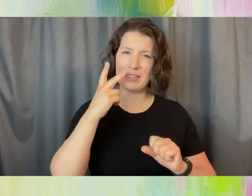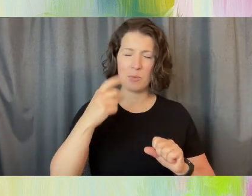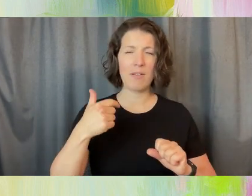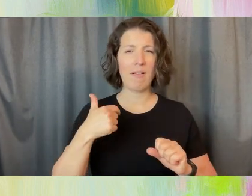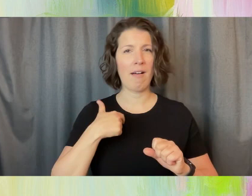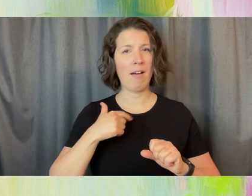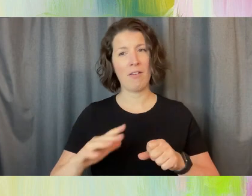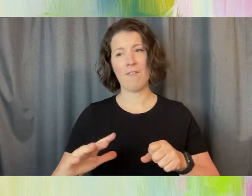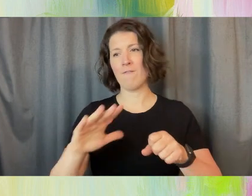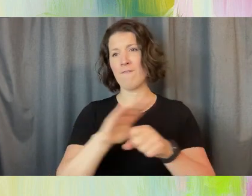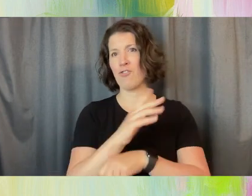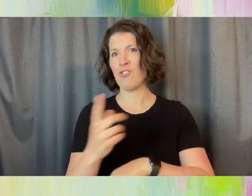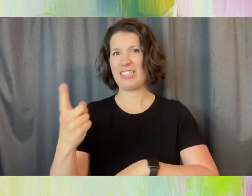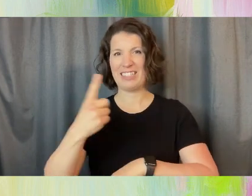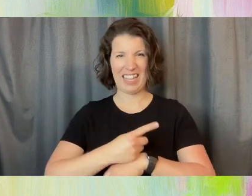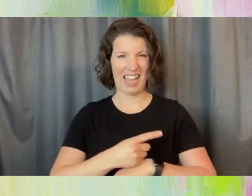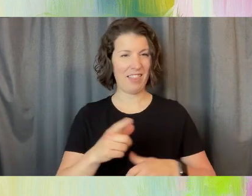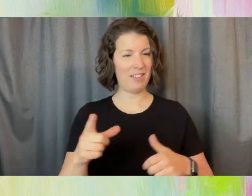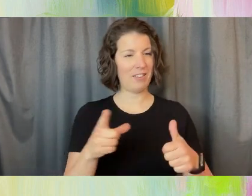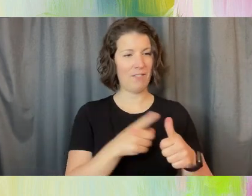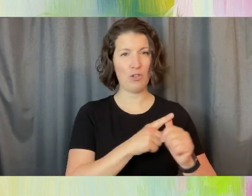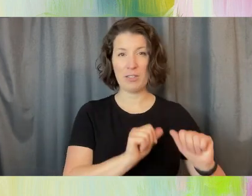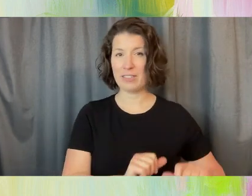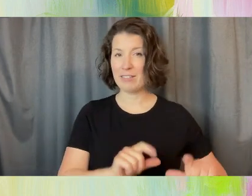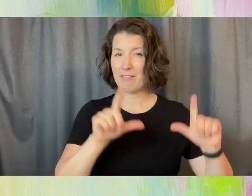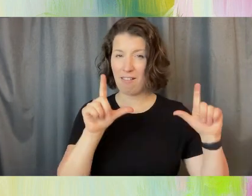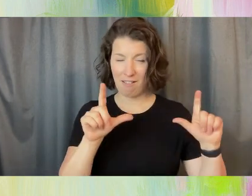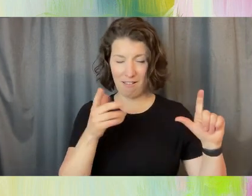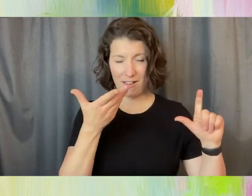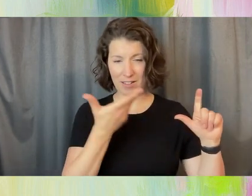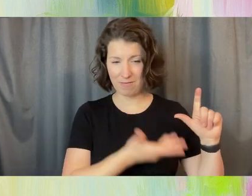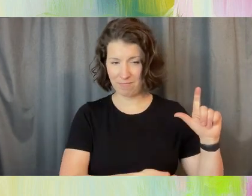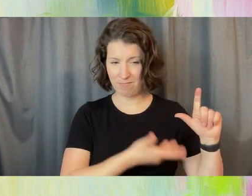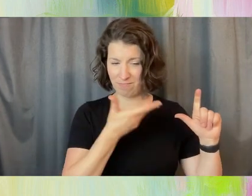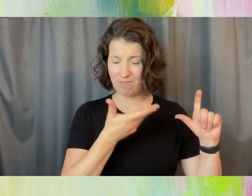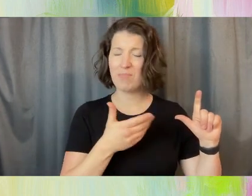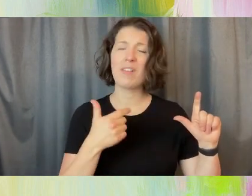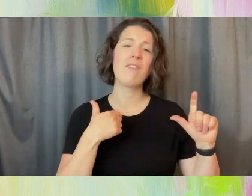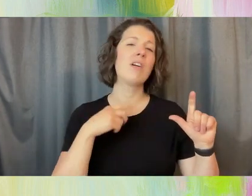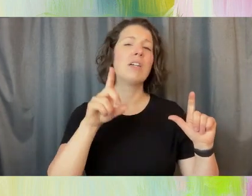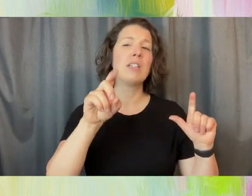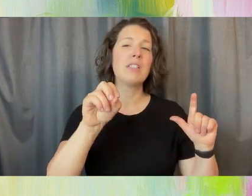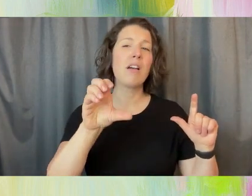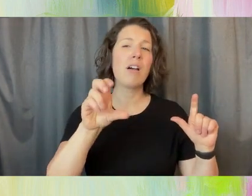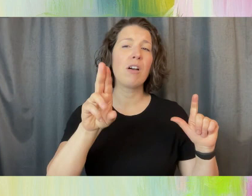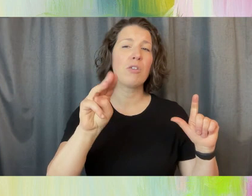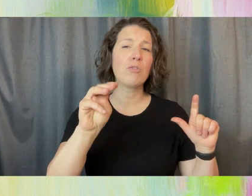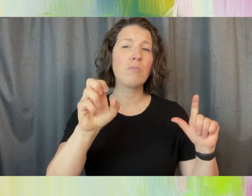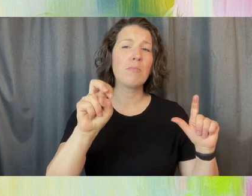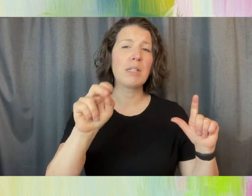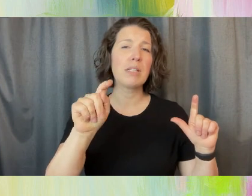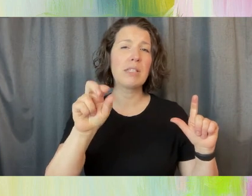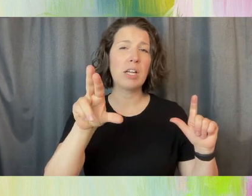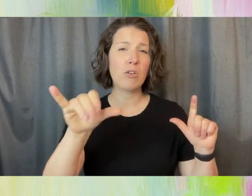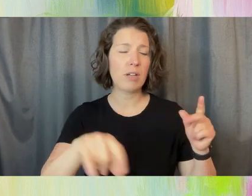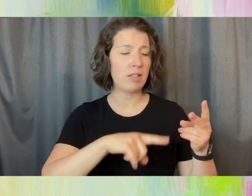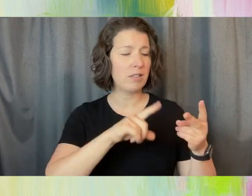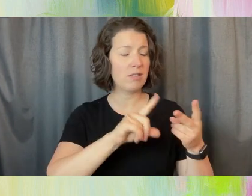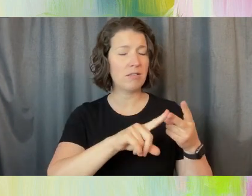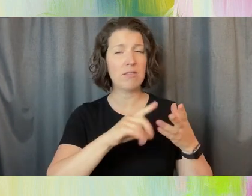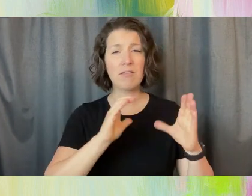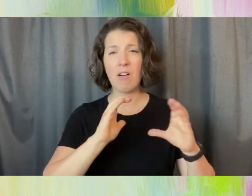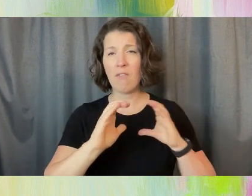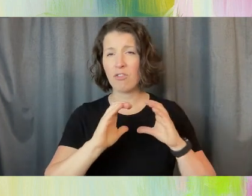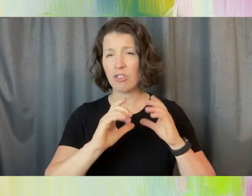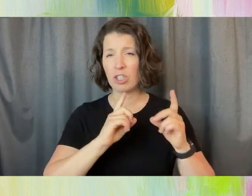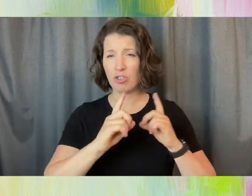This is our slide number 1. We have documentaries, we have conversations, we have an interactive